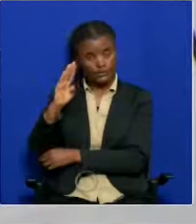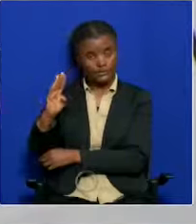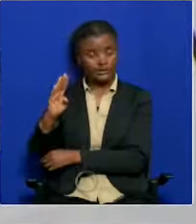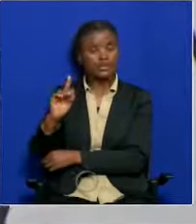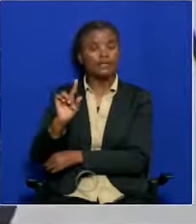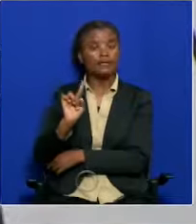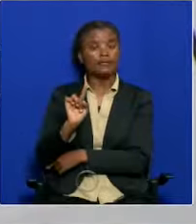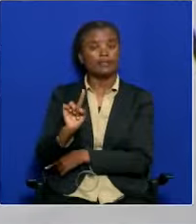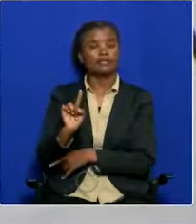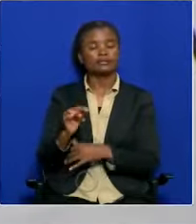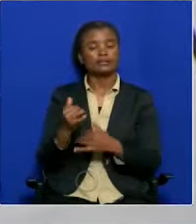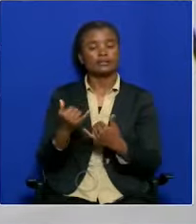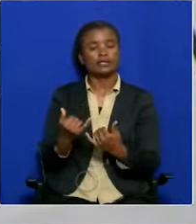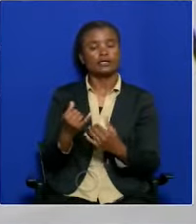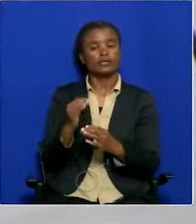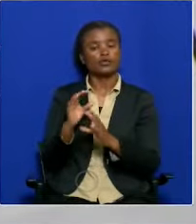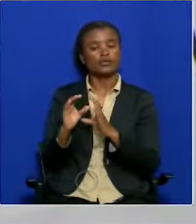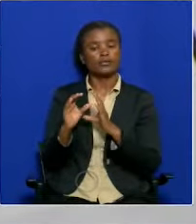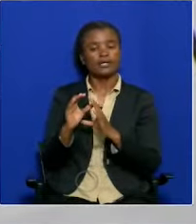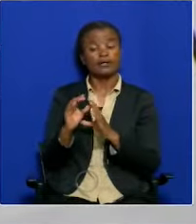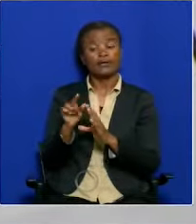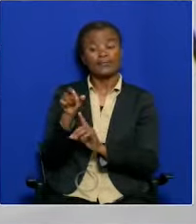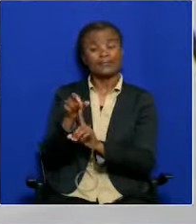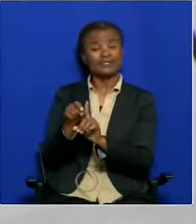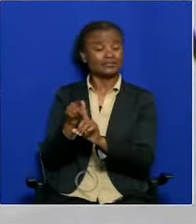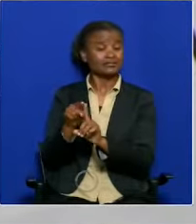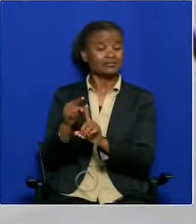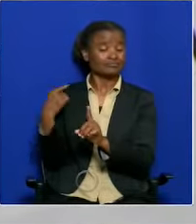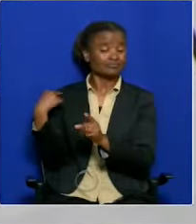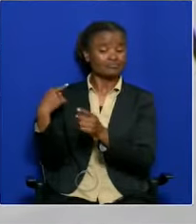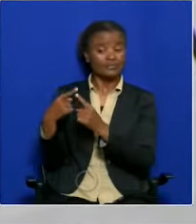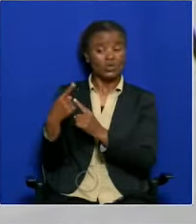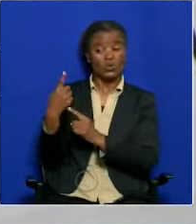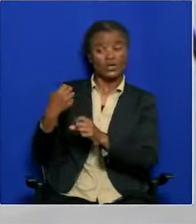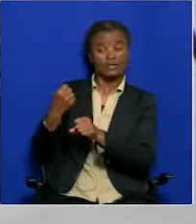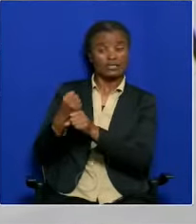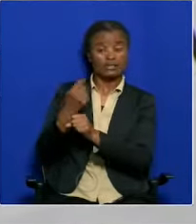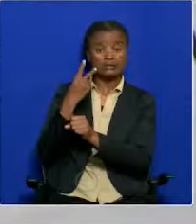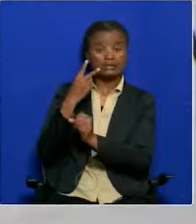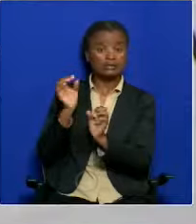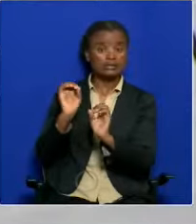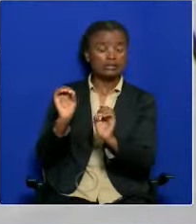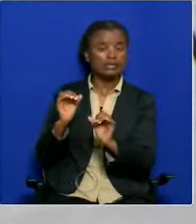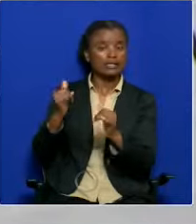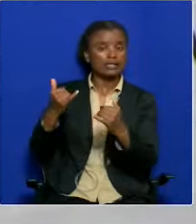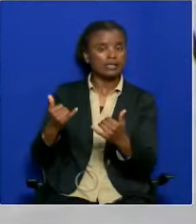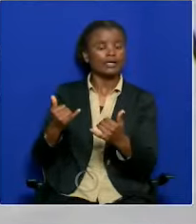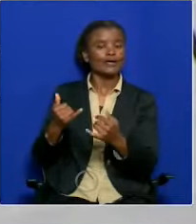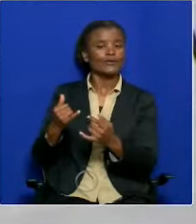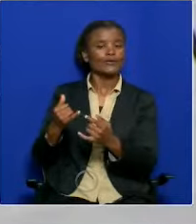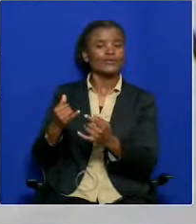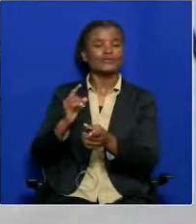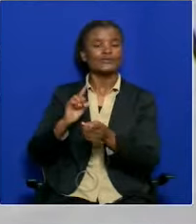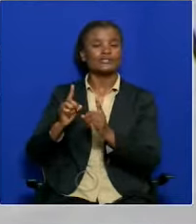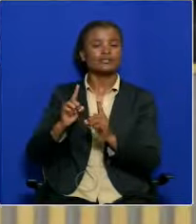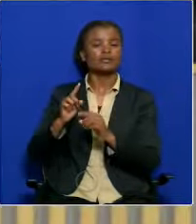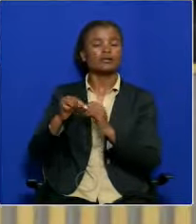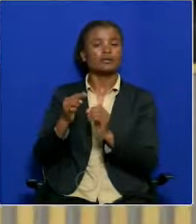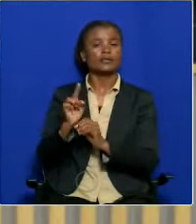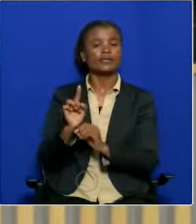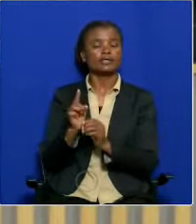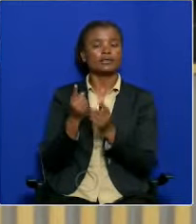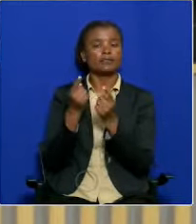that you haven't seen for a year gets to a point where you're now talking about your money troubles or your money